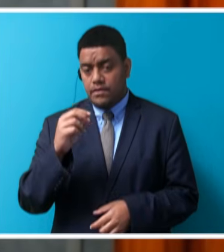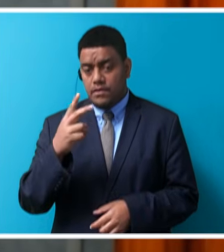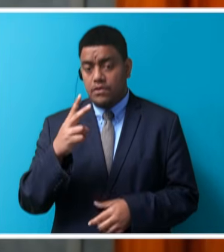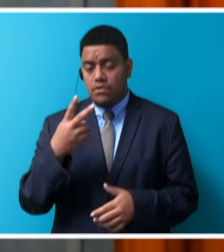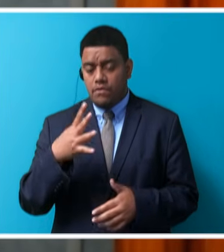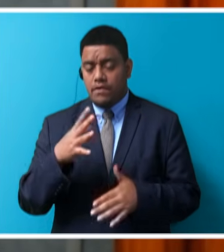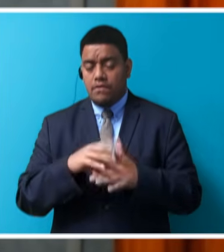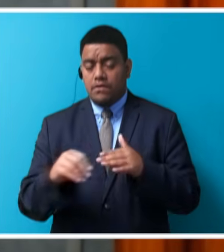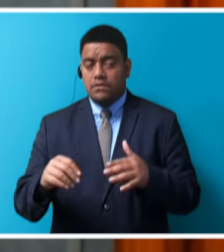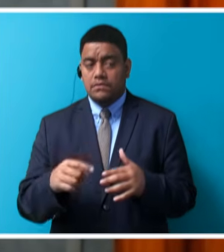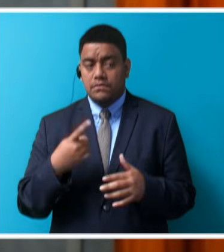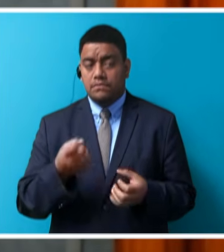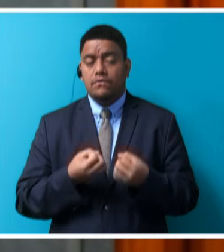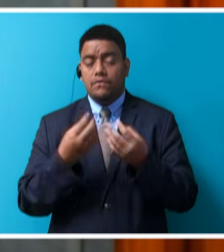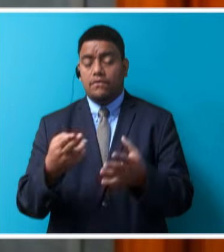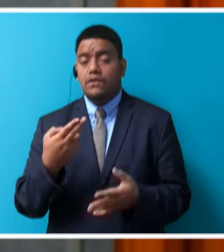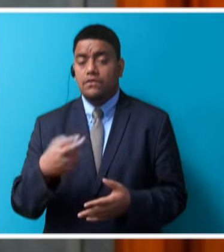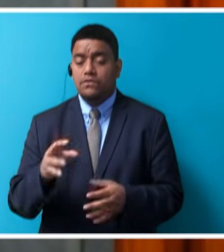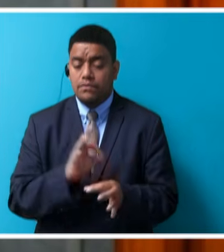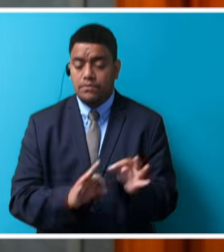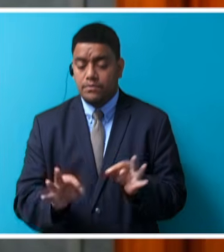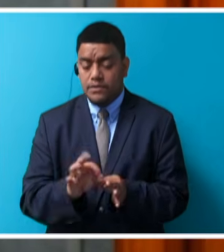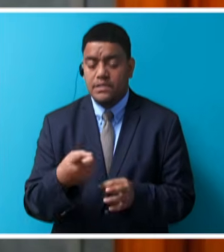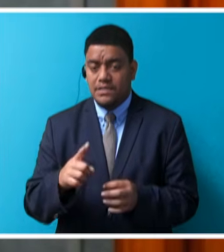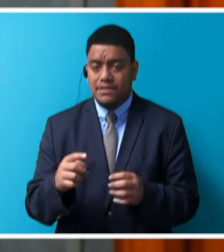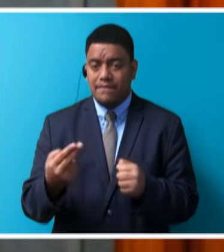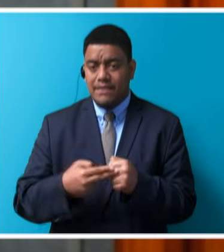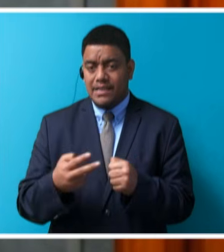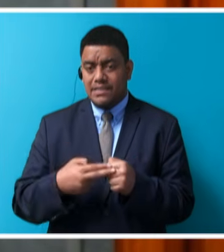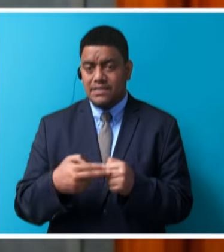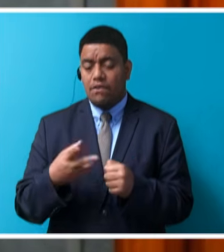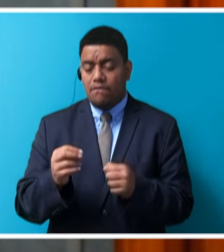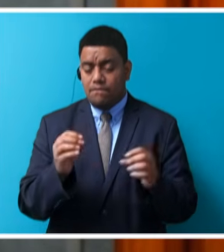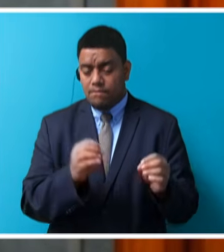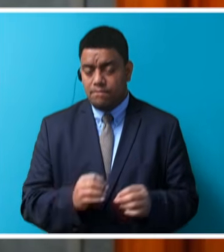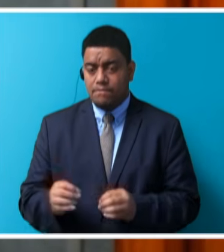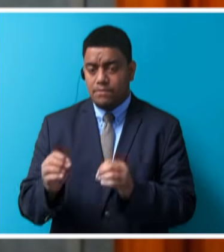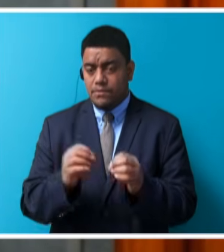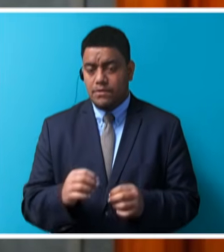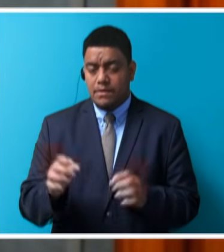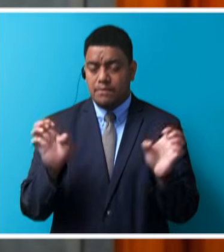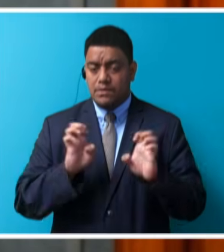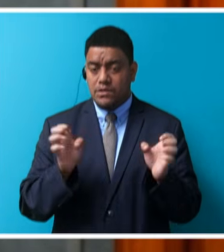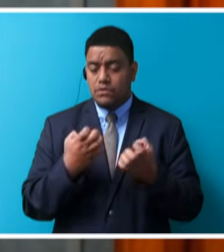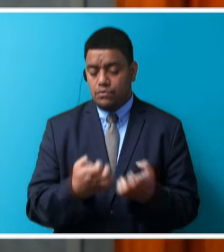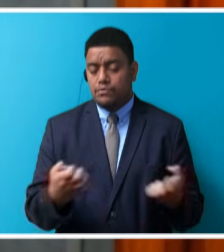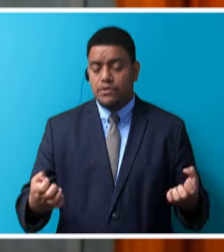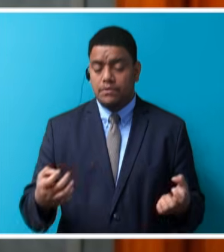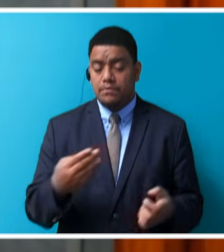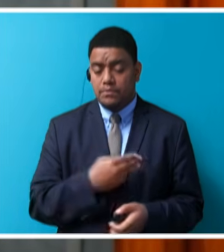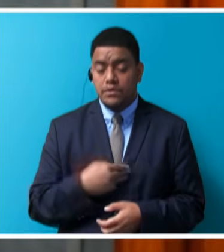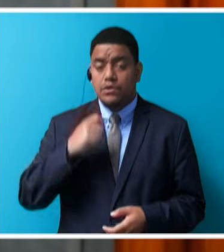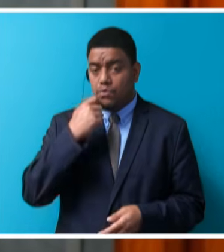$253,125 is provided for the repair and maintenance of operational emergency equipment. The ministry